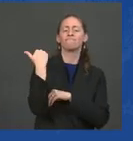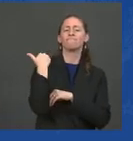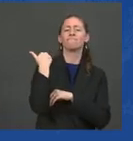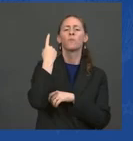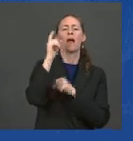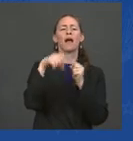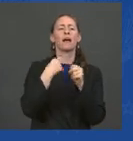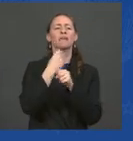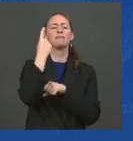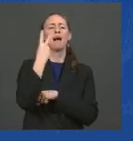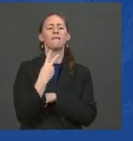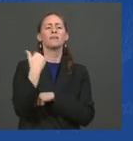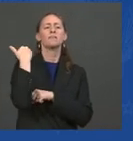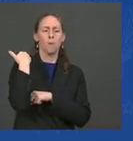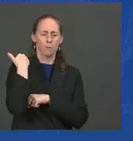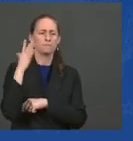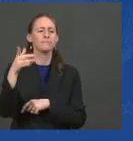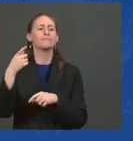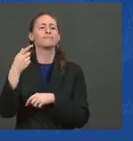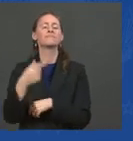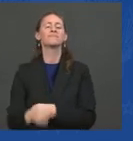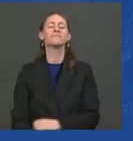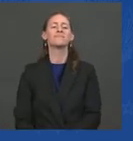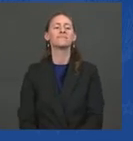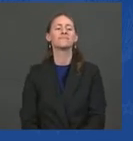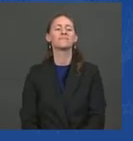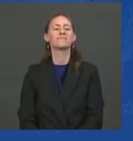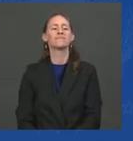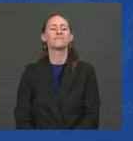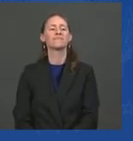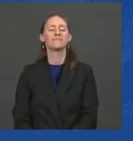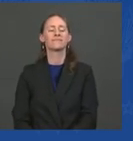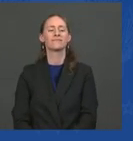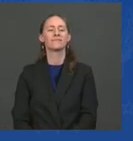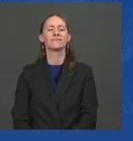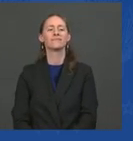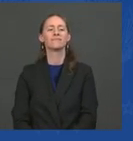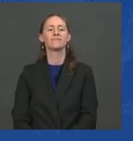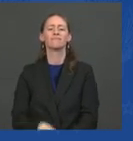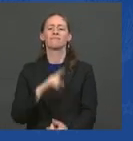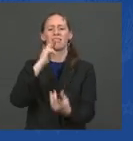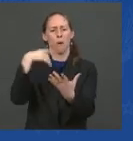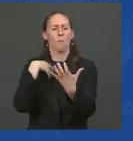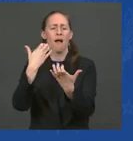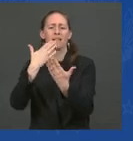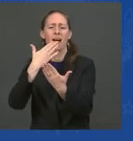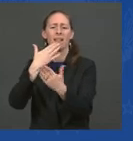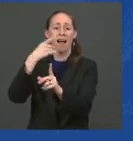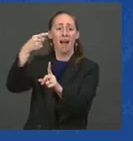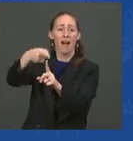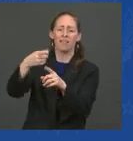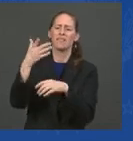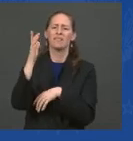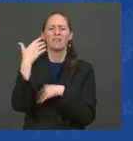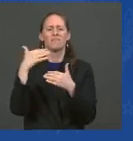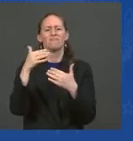Gladstein and Phyllis, thank you both. Everything you've done for UConn already, a UConn grad, giving back to this